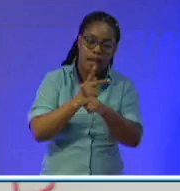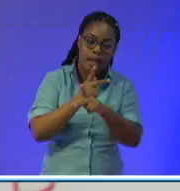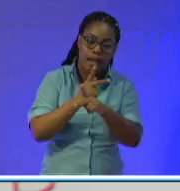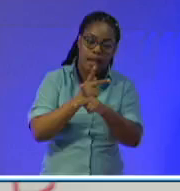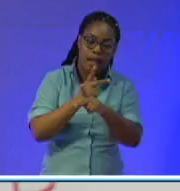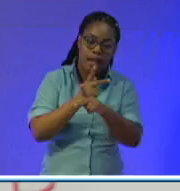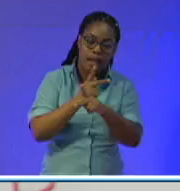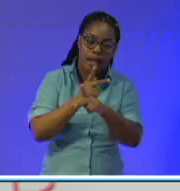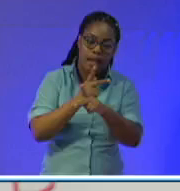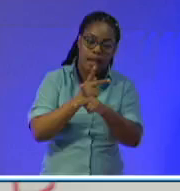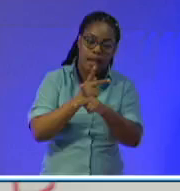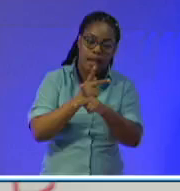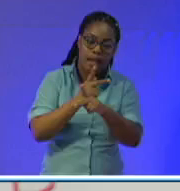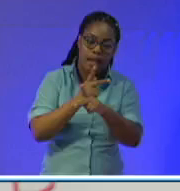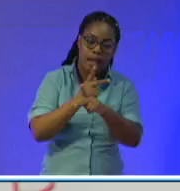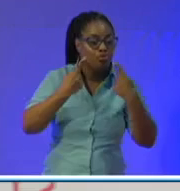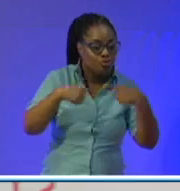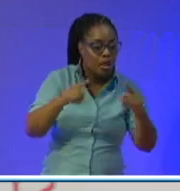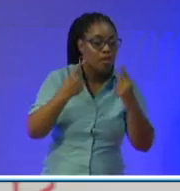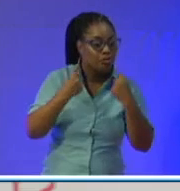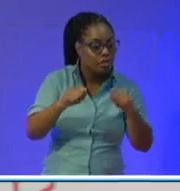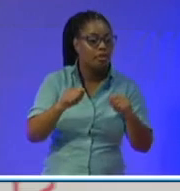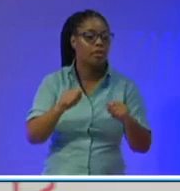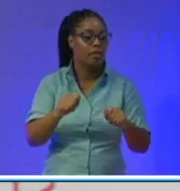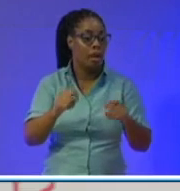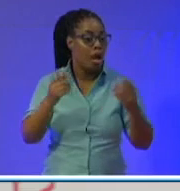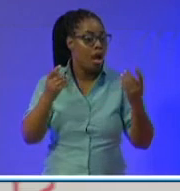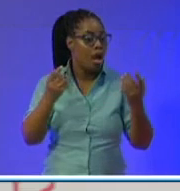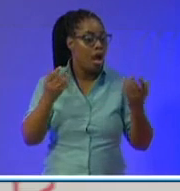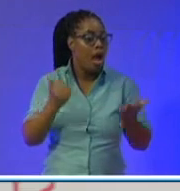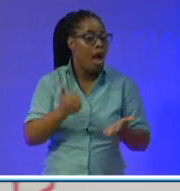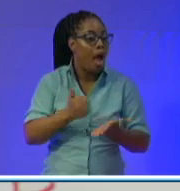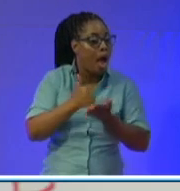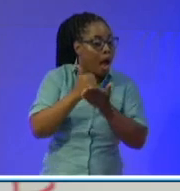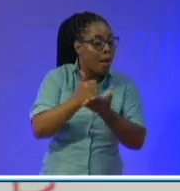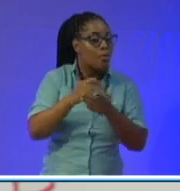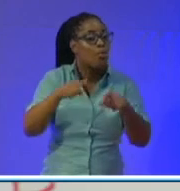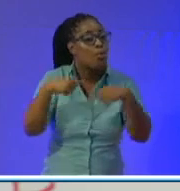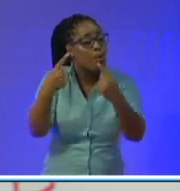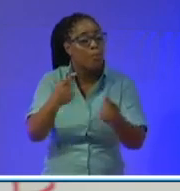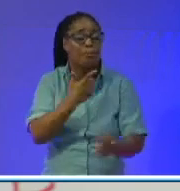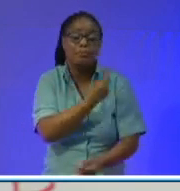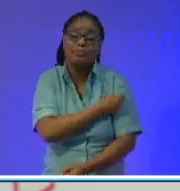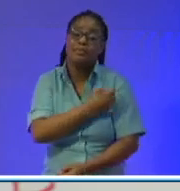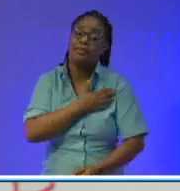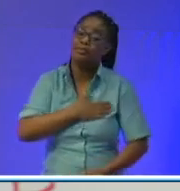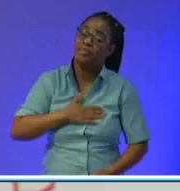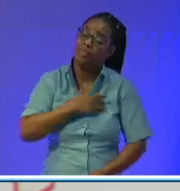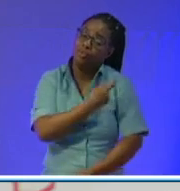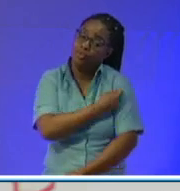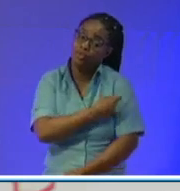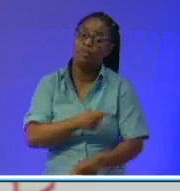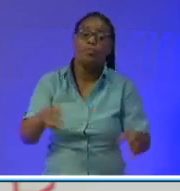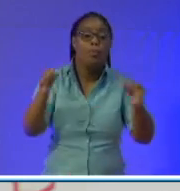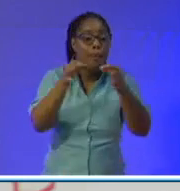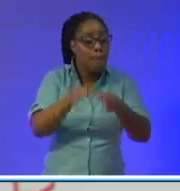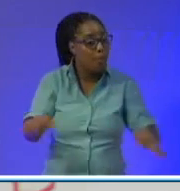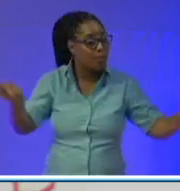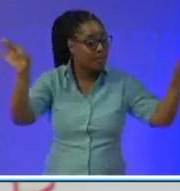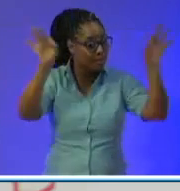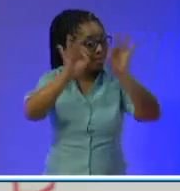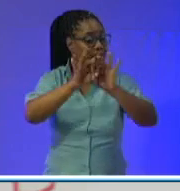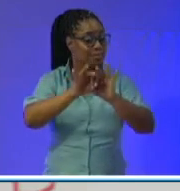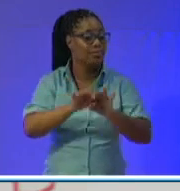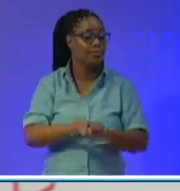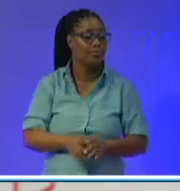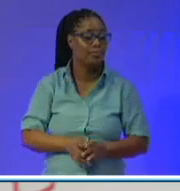important, getting the vaccine. That vaccination is going to help to reduce your risk of transmission, and it's also going to help to